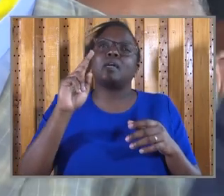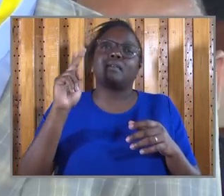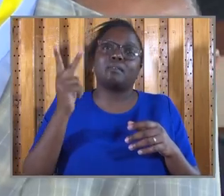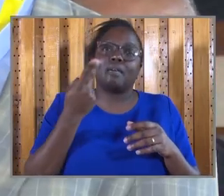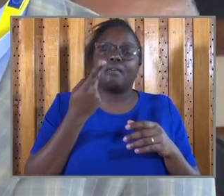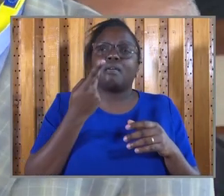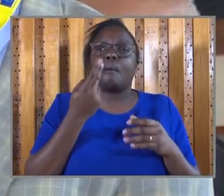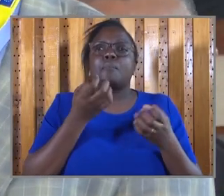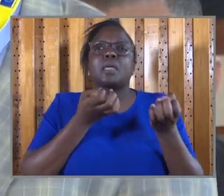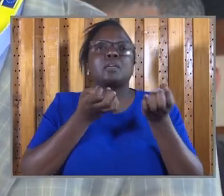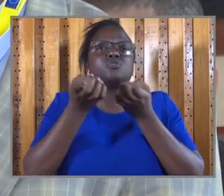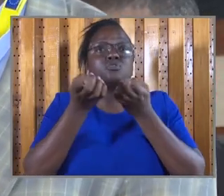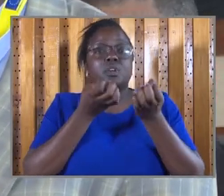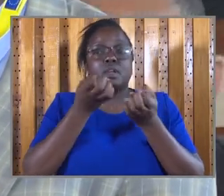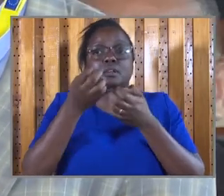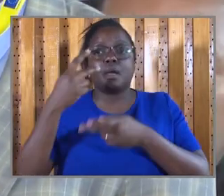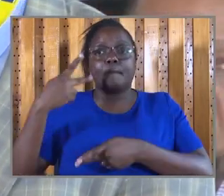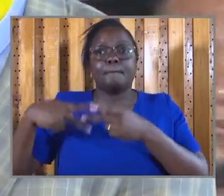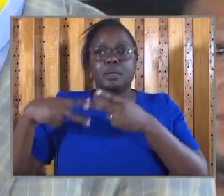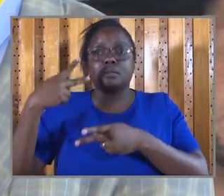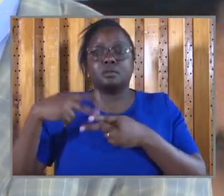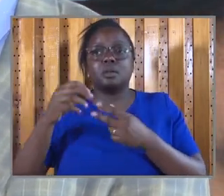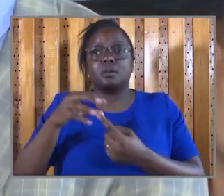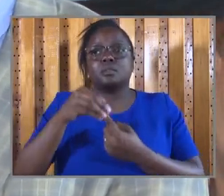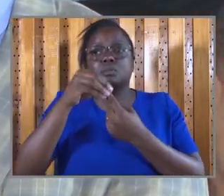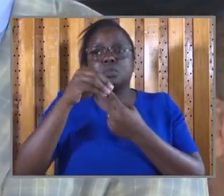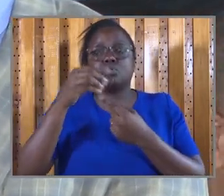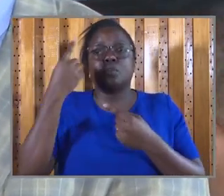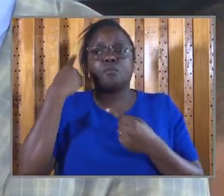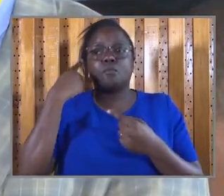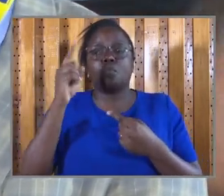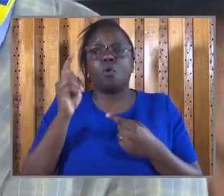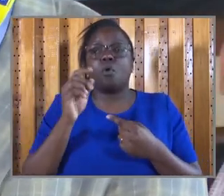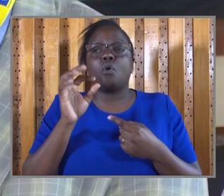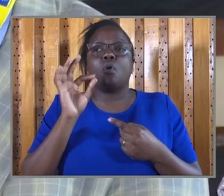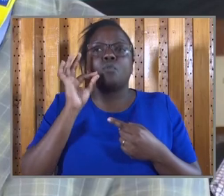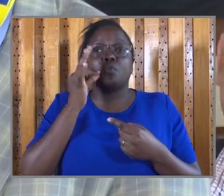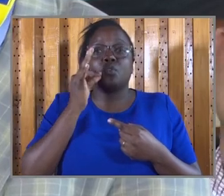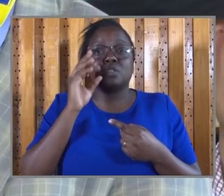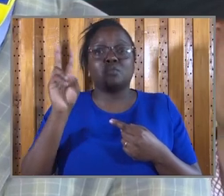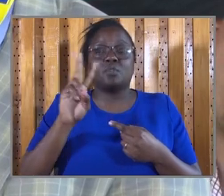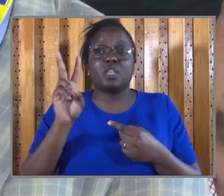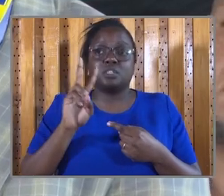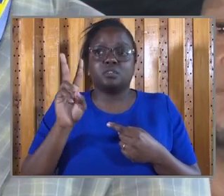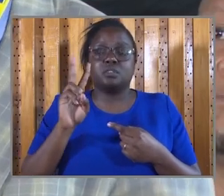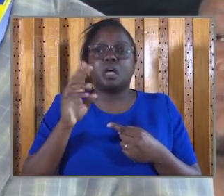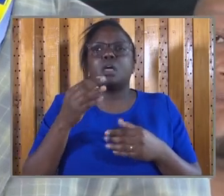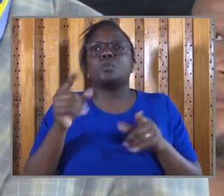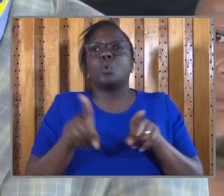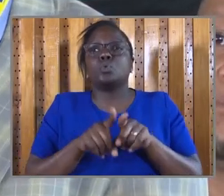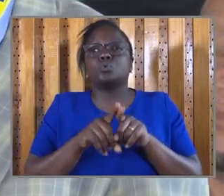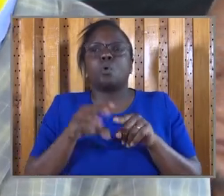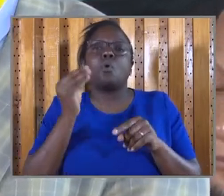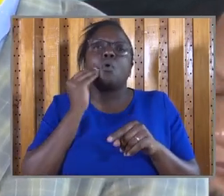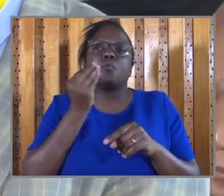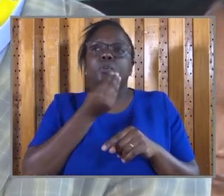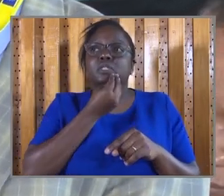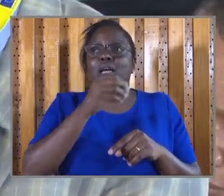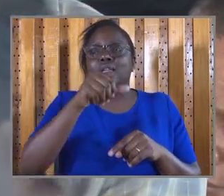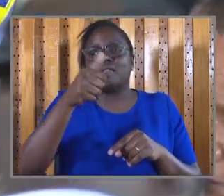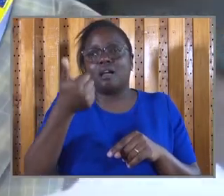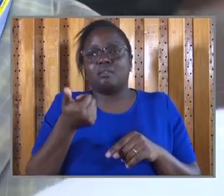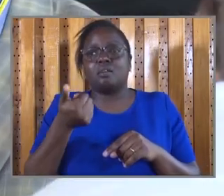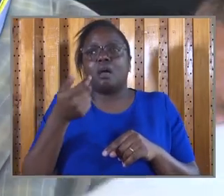partner, especially for vegetables, fruits, and also flowers and other trading